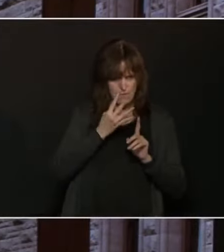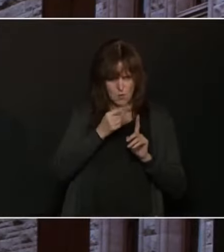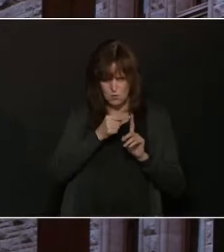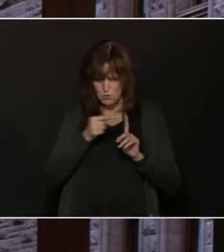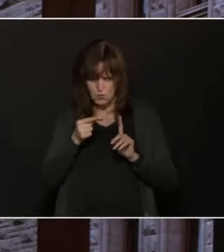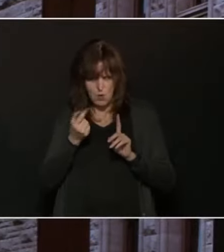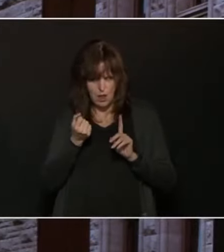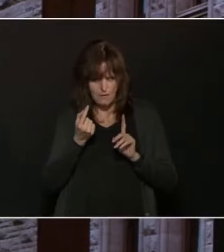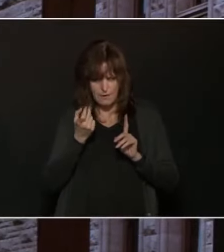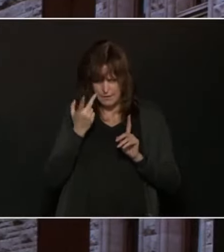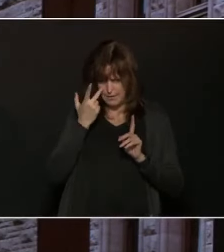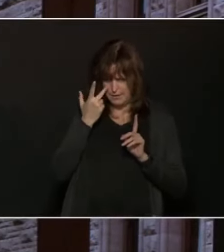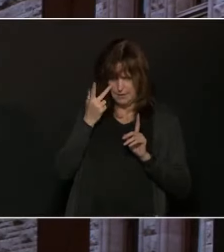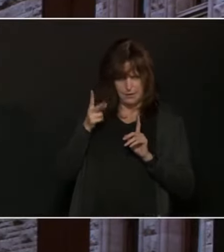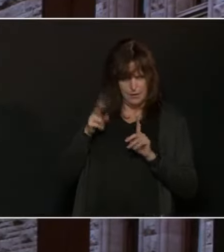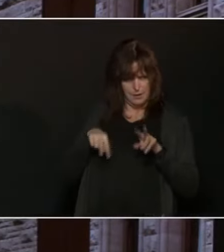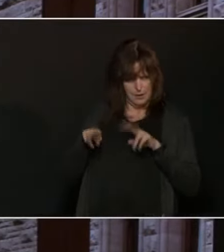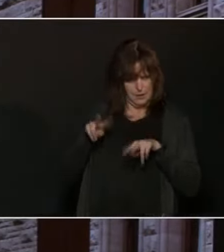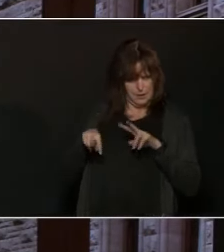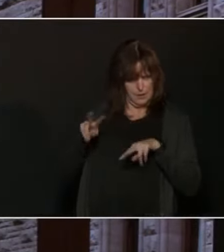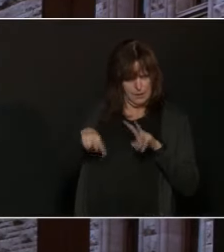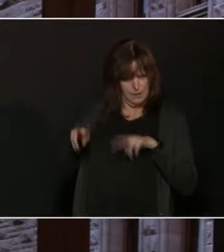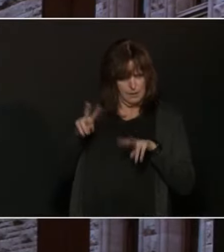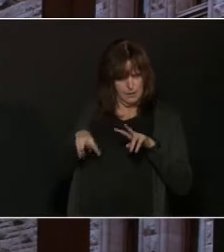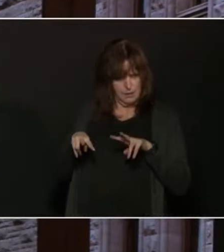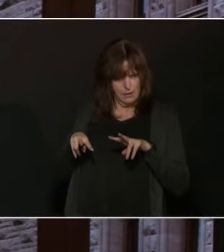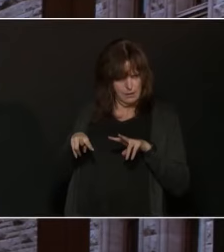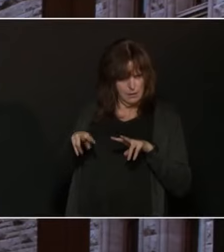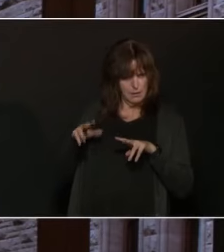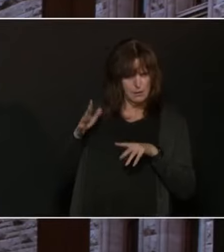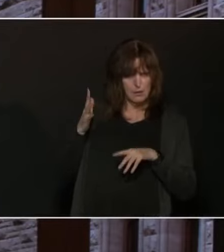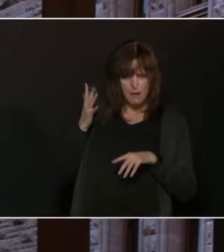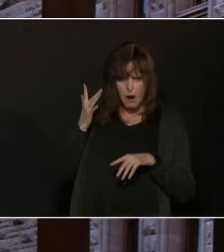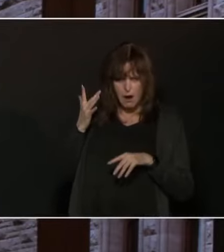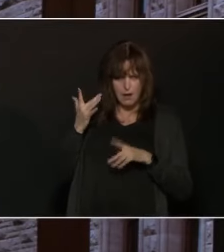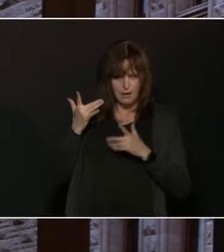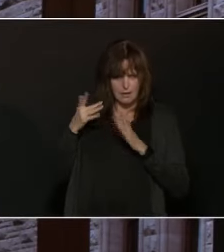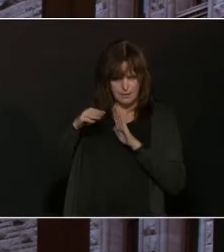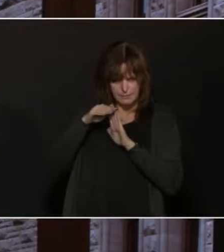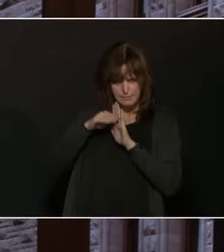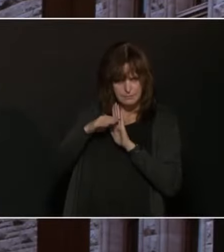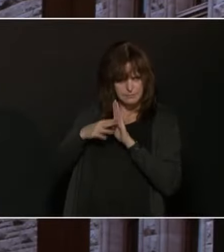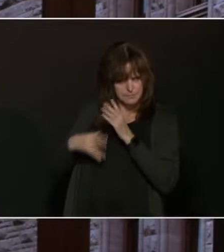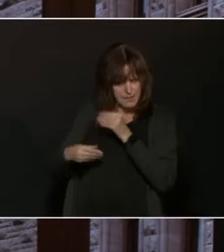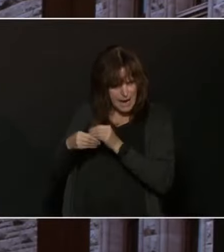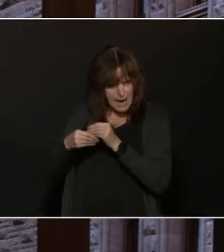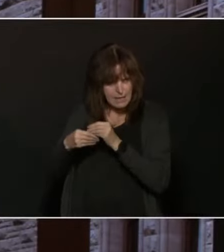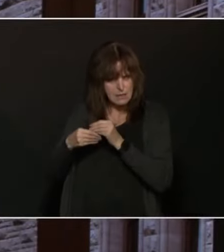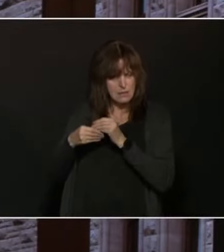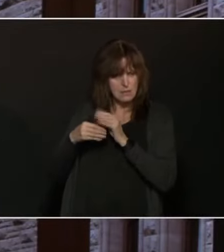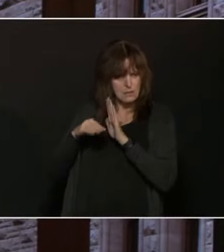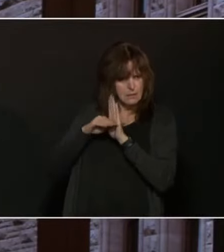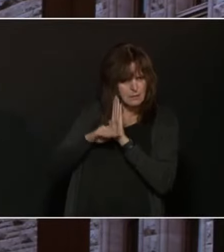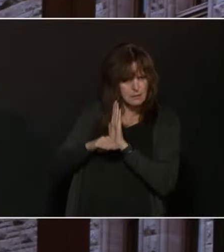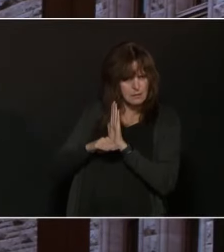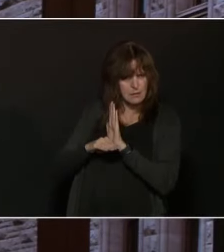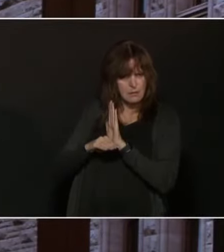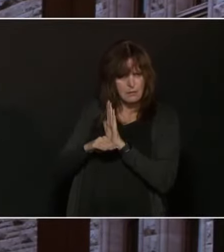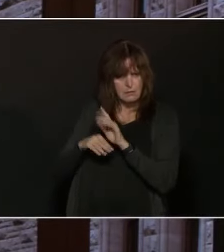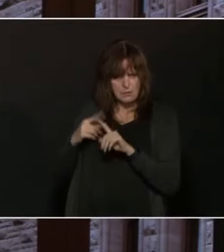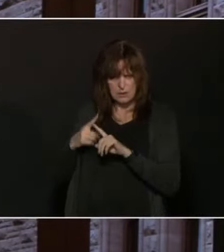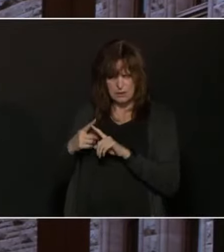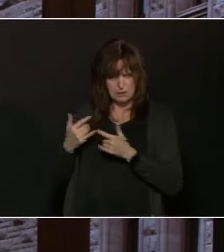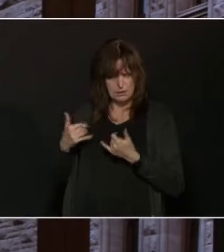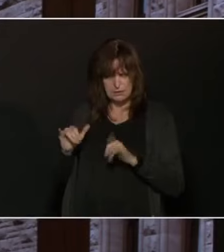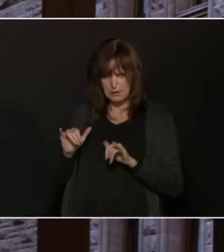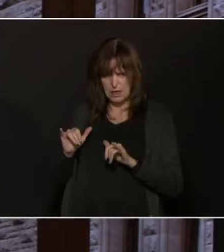in the Boxing Day midnight were effective in keeping it down. But unfortunately, with the amount of mobility, as Dr. Brown's alluded to, that did not occur. In